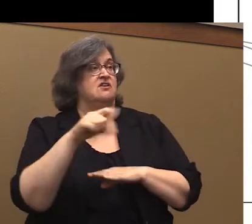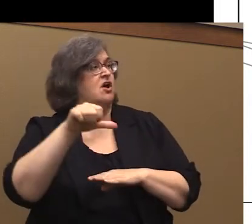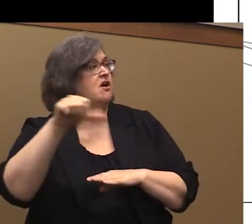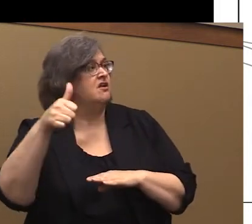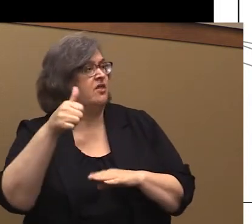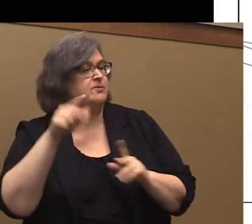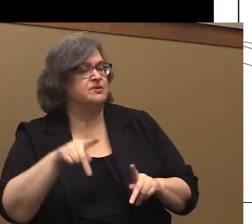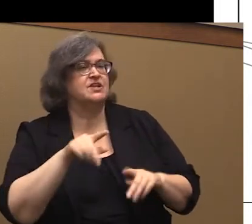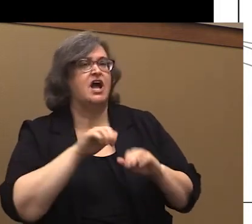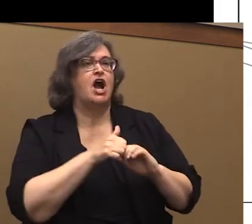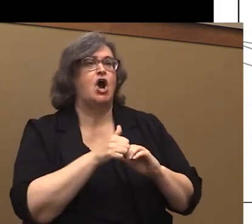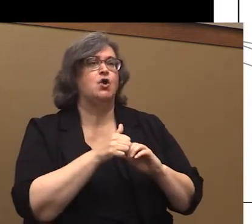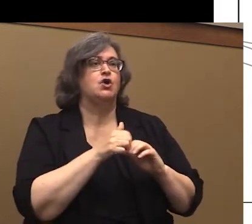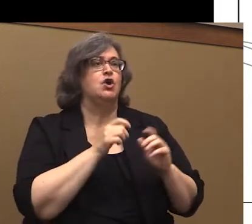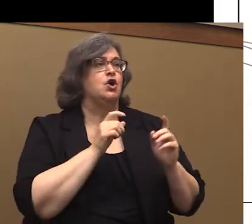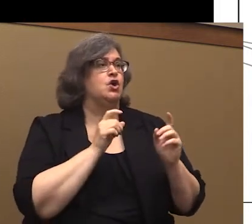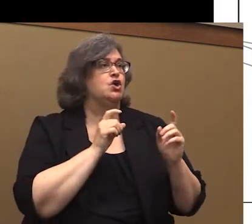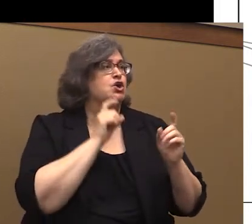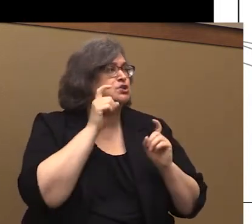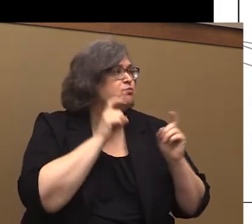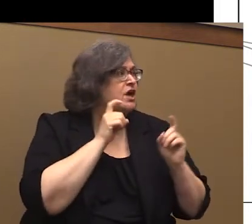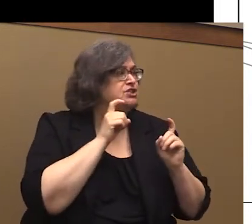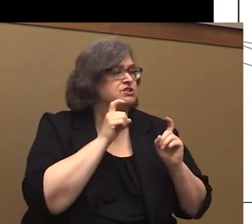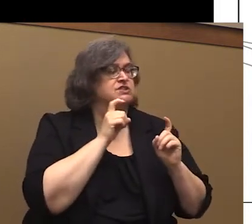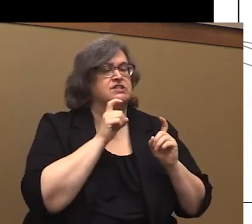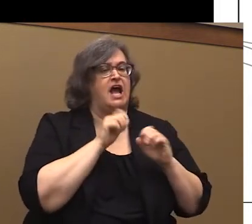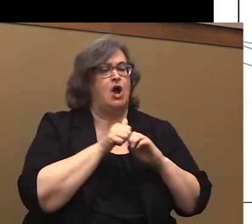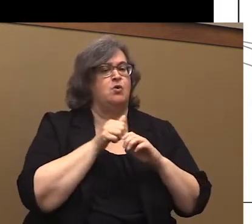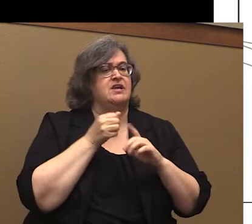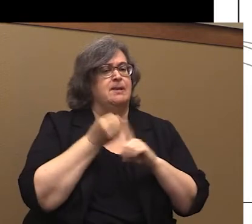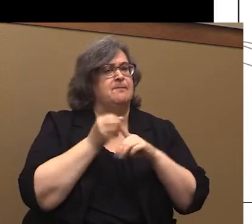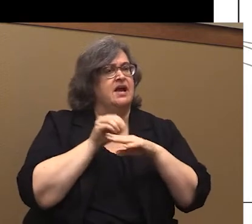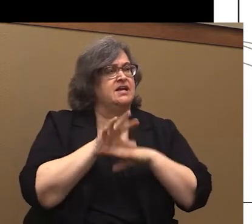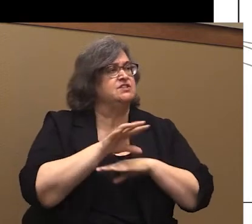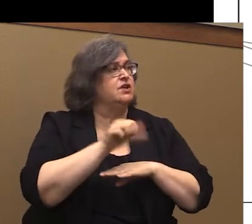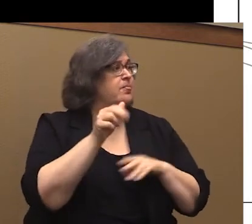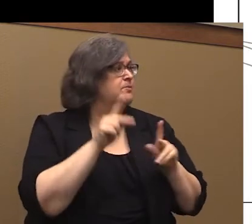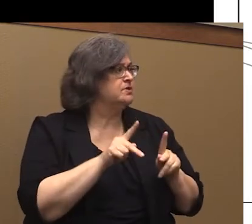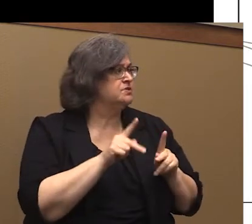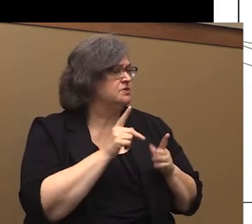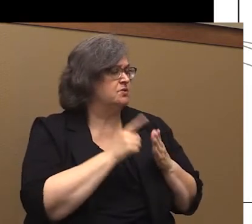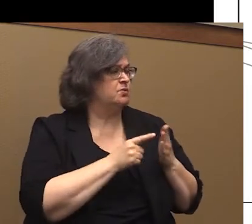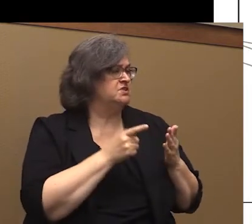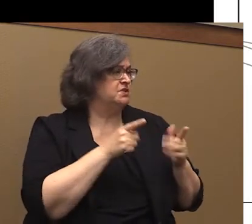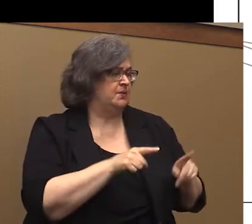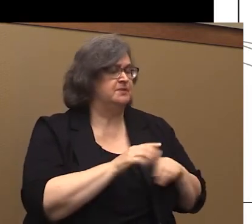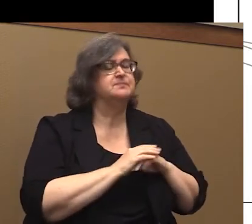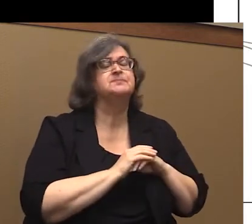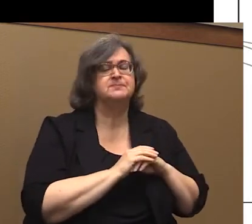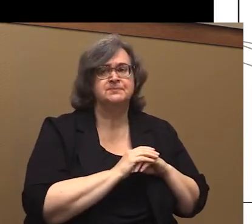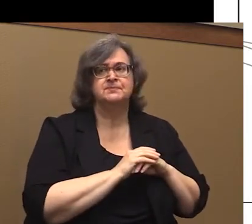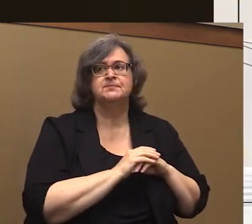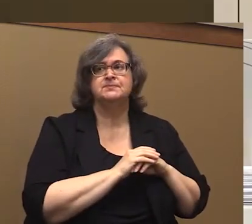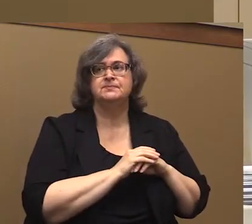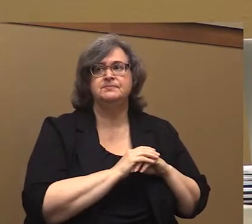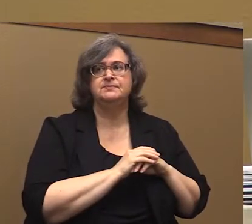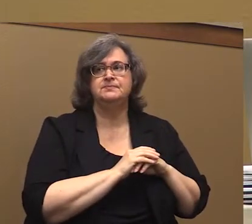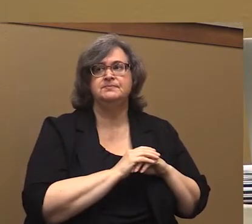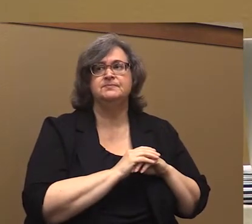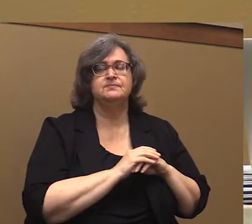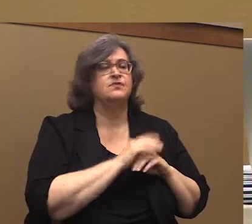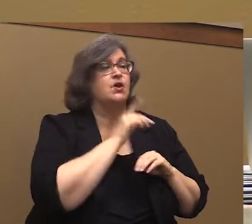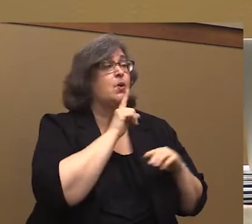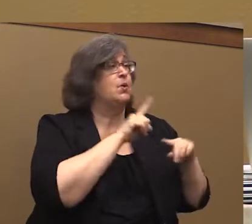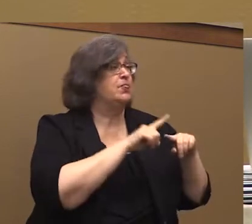how your expressions impact how someone else is feeling about what's going on.